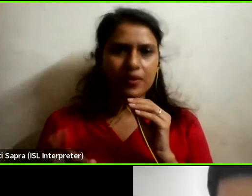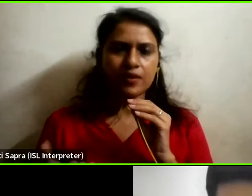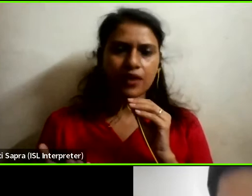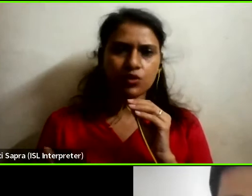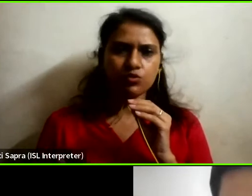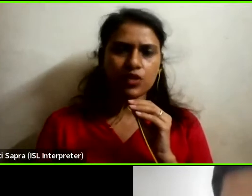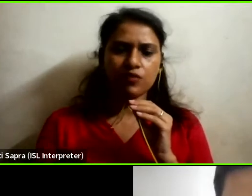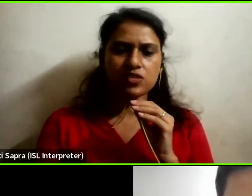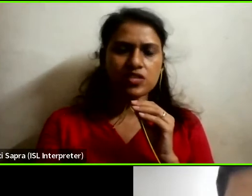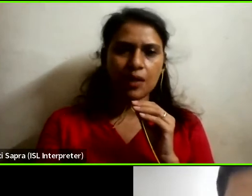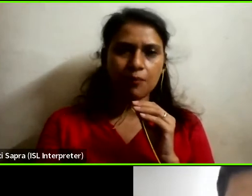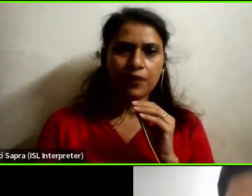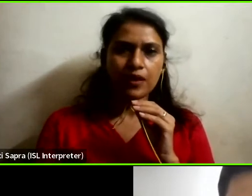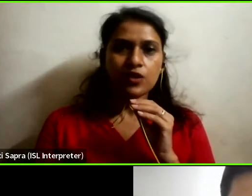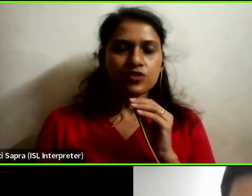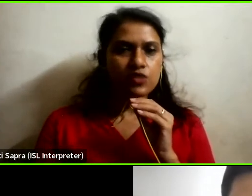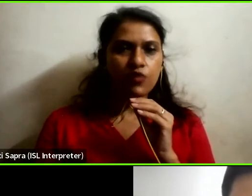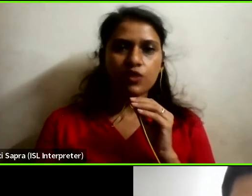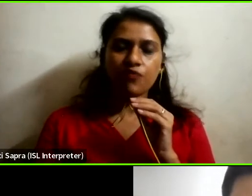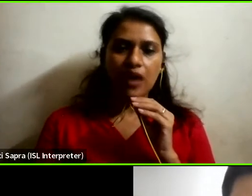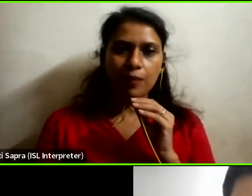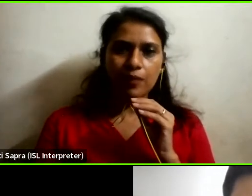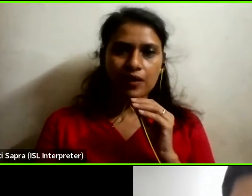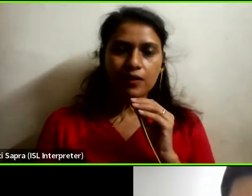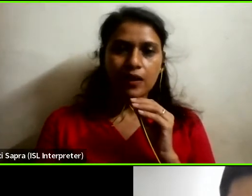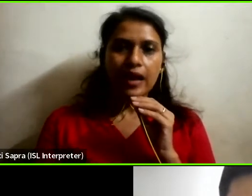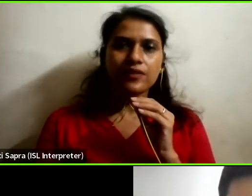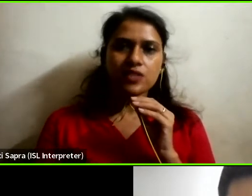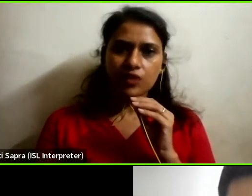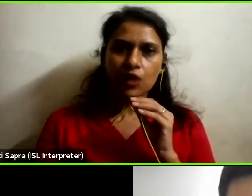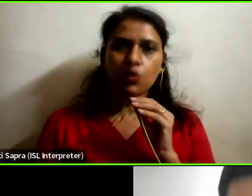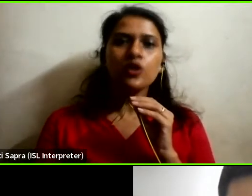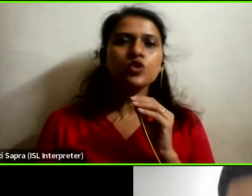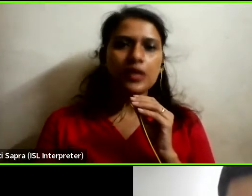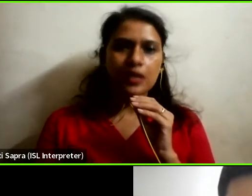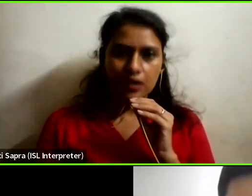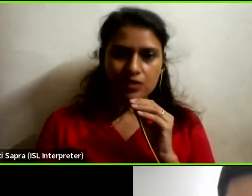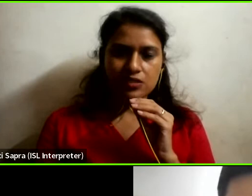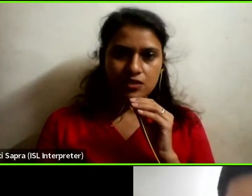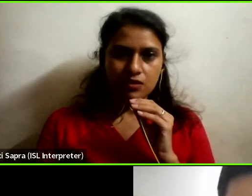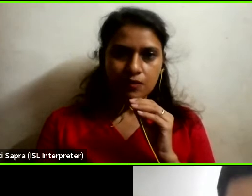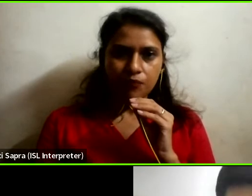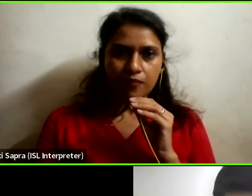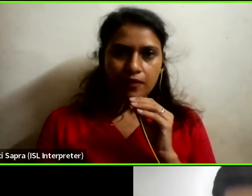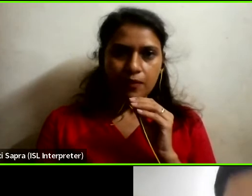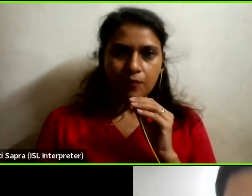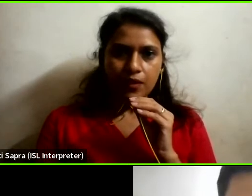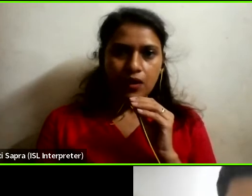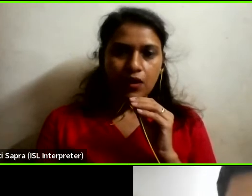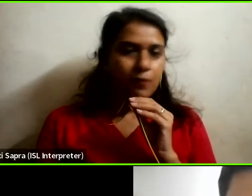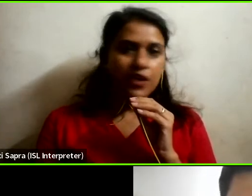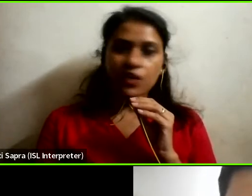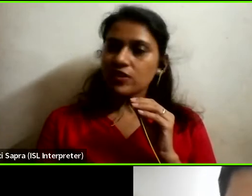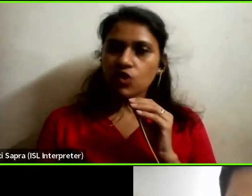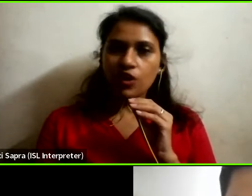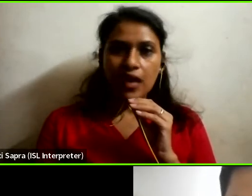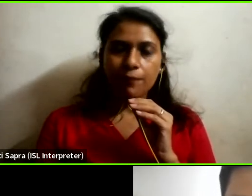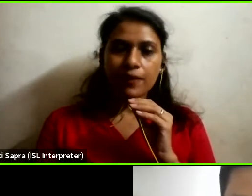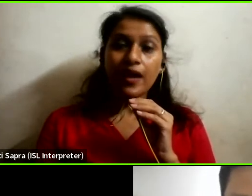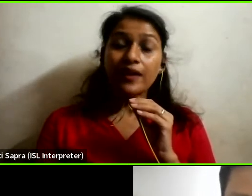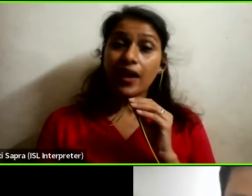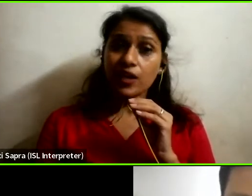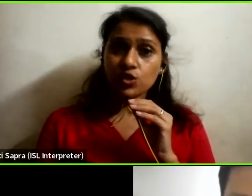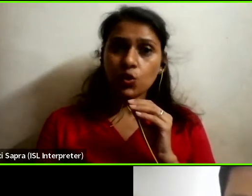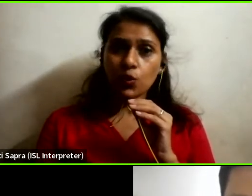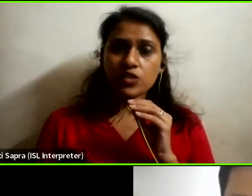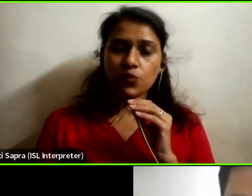maximum. 5 minutes, I think. So that was the time, just for the 5 minutes. And they said they're going to increase it. But it was not